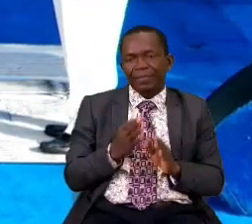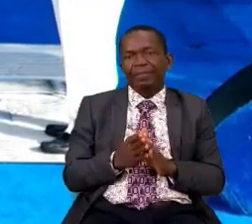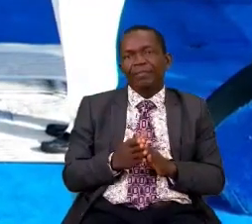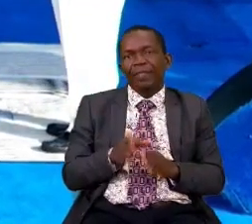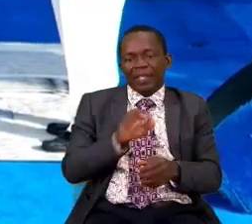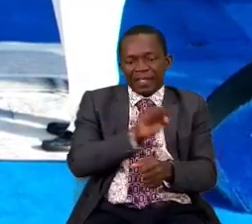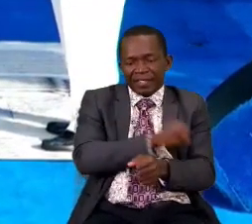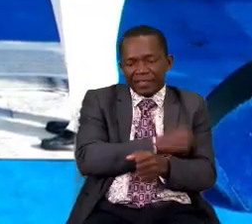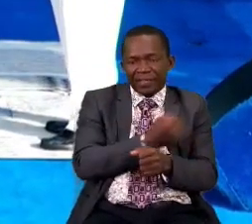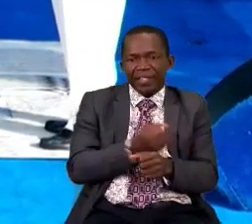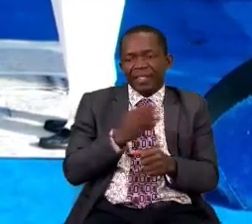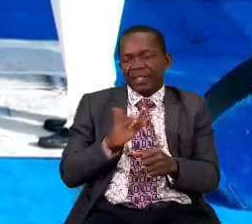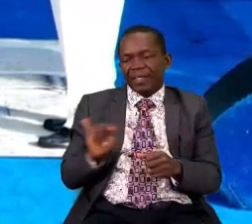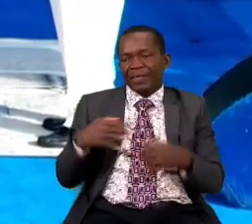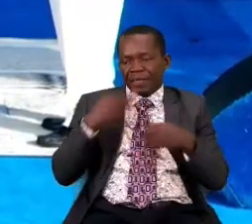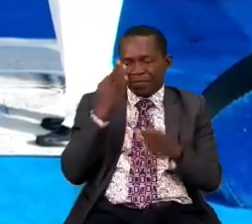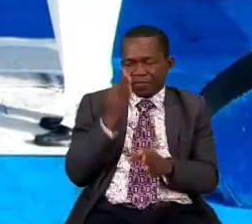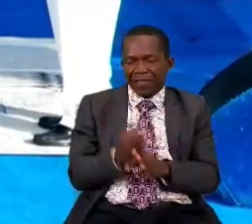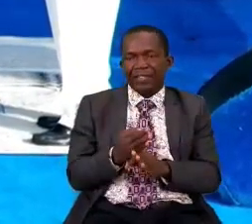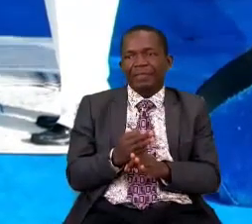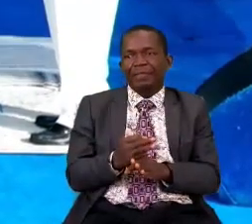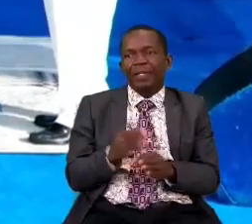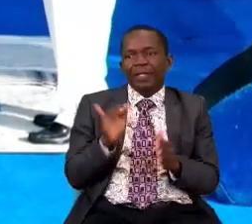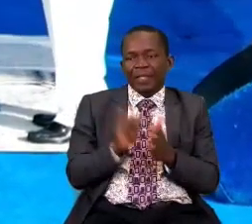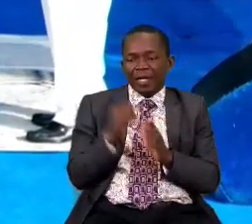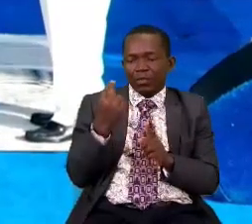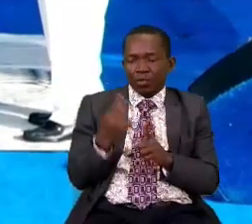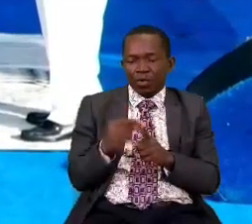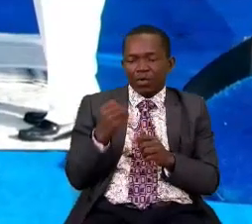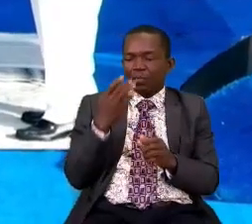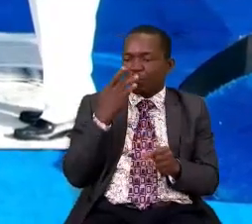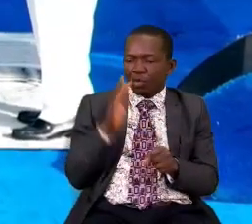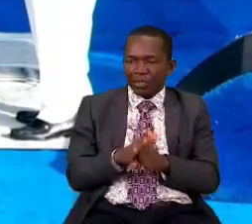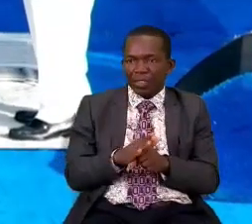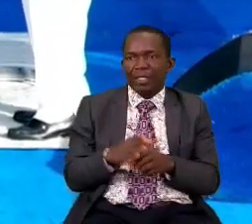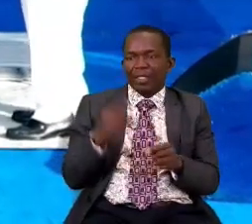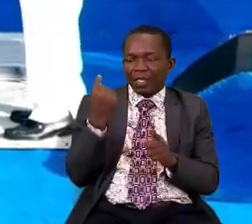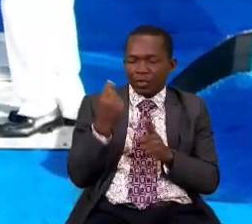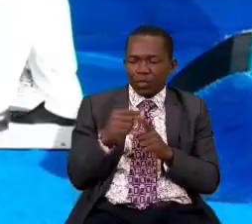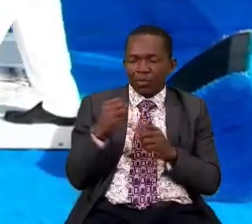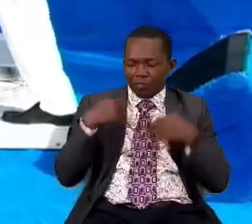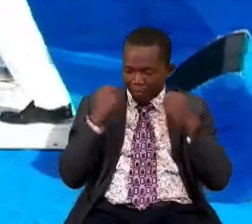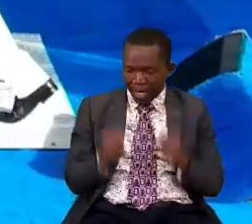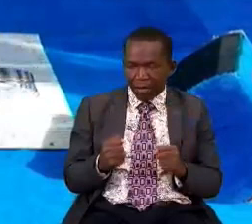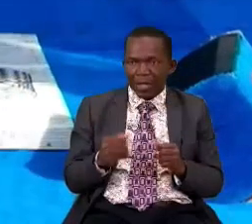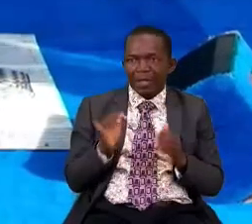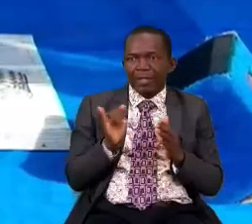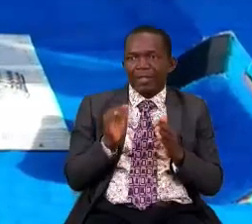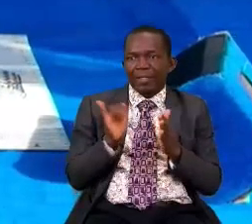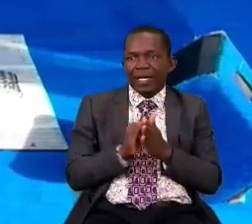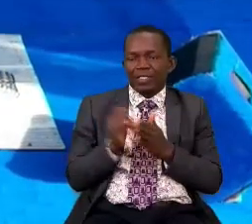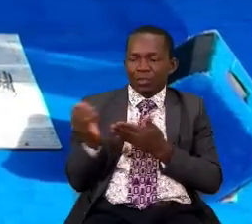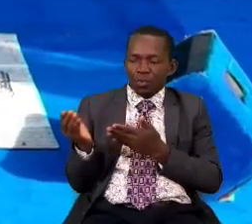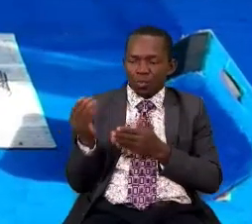proclaimed brings faith faith comes by hearing and hearing by the words of God